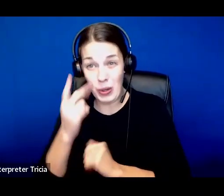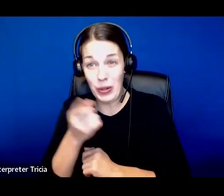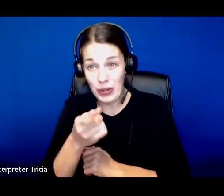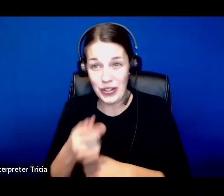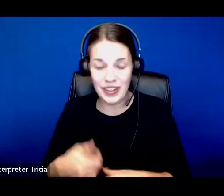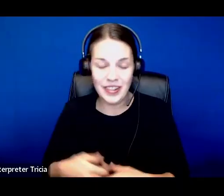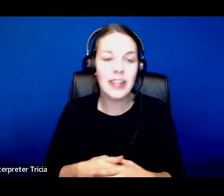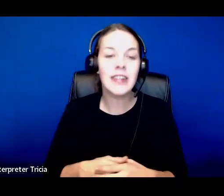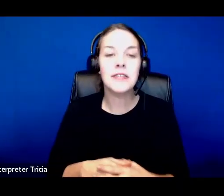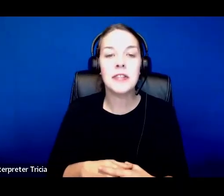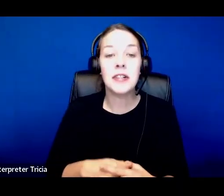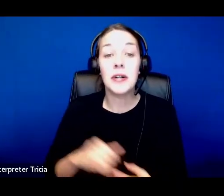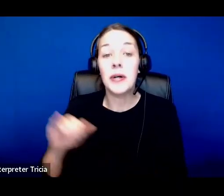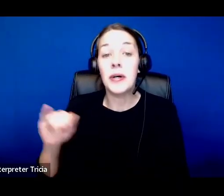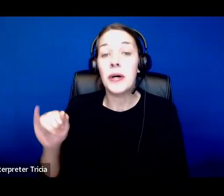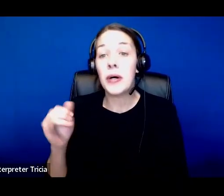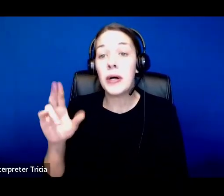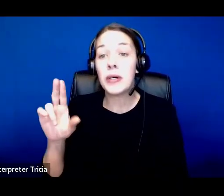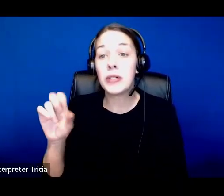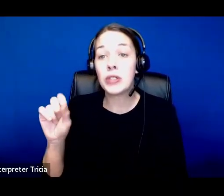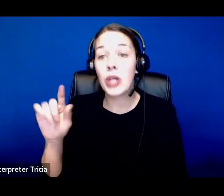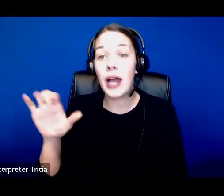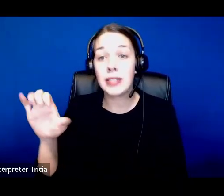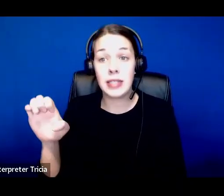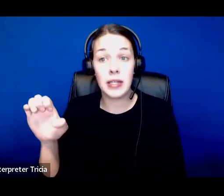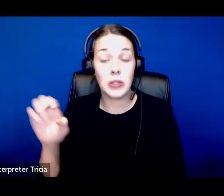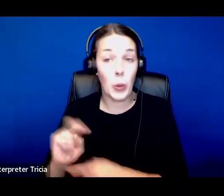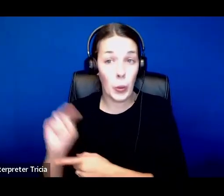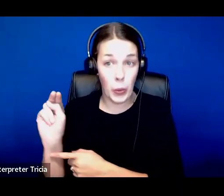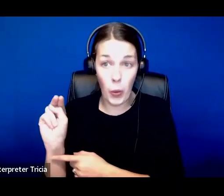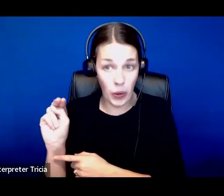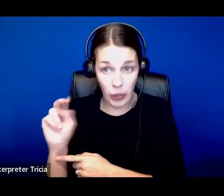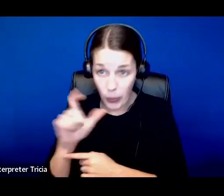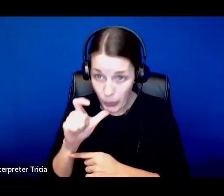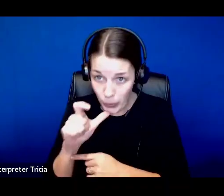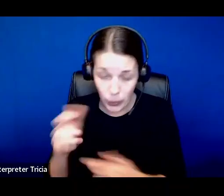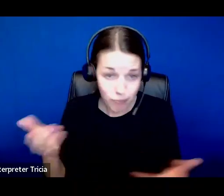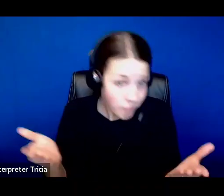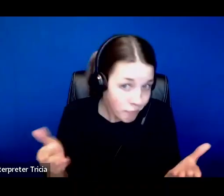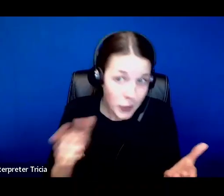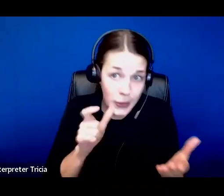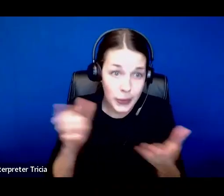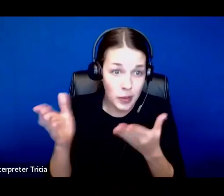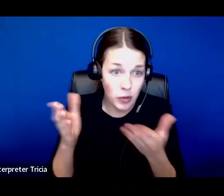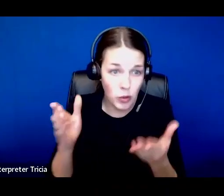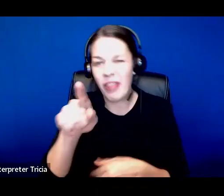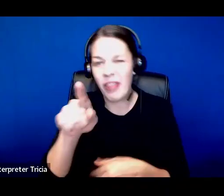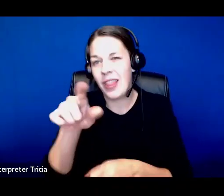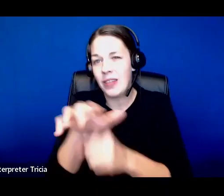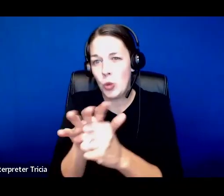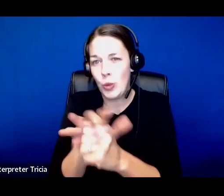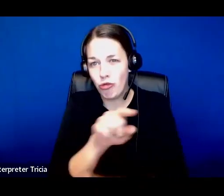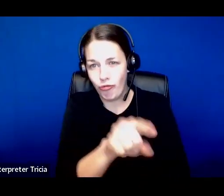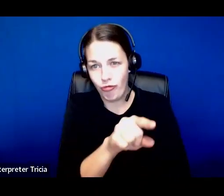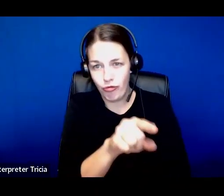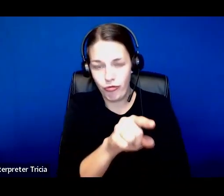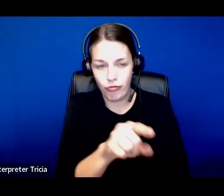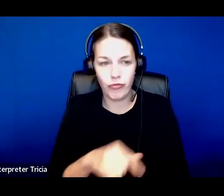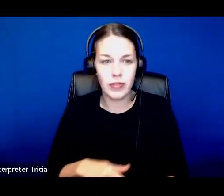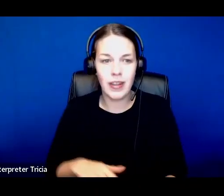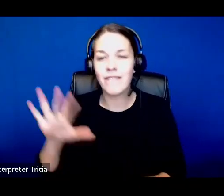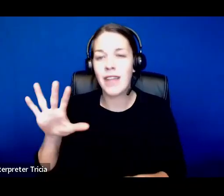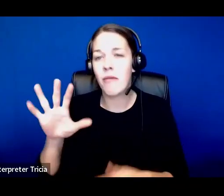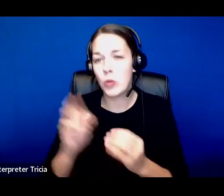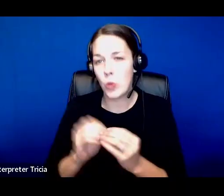So Justice North, who we are and who we serve. So this is our current region that we serve in northeastern Minnesota with our 5